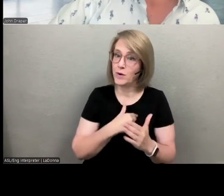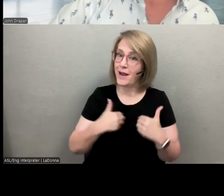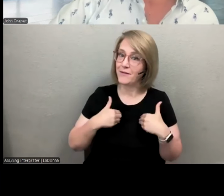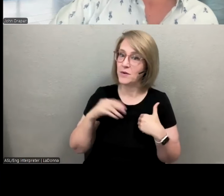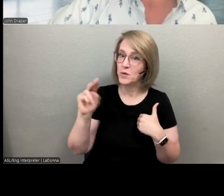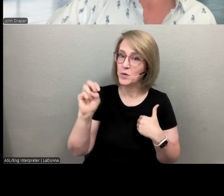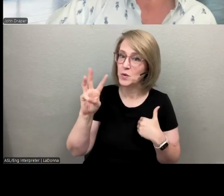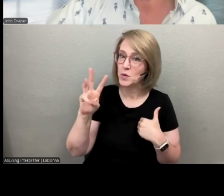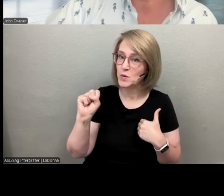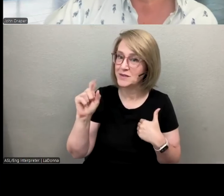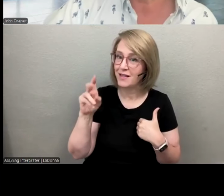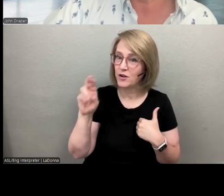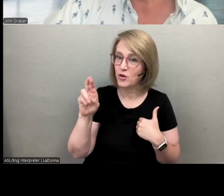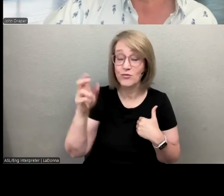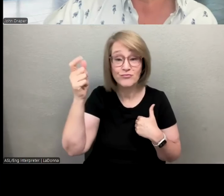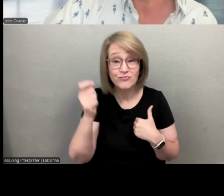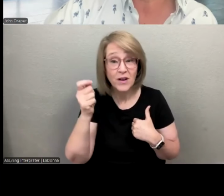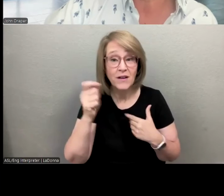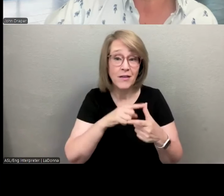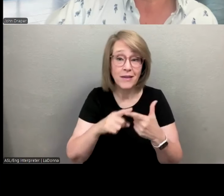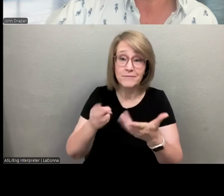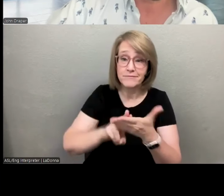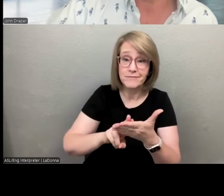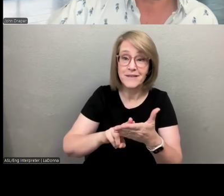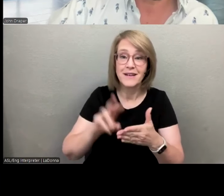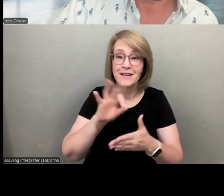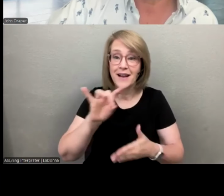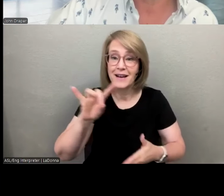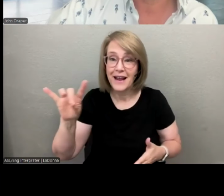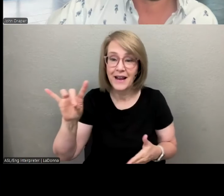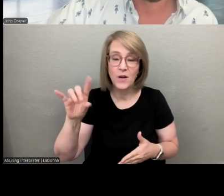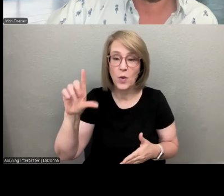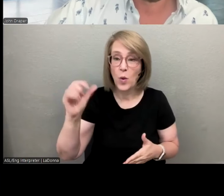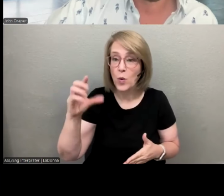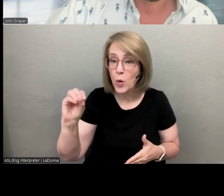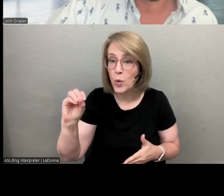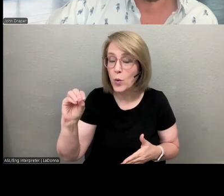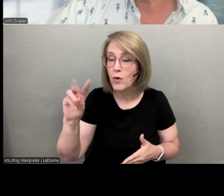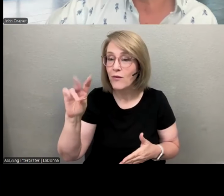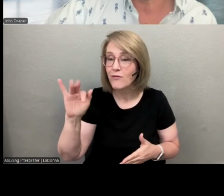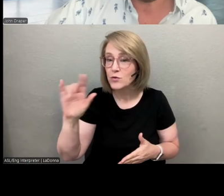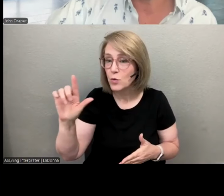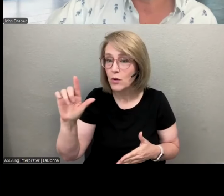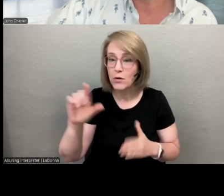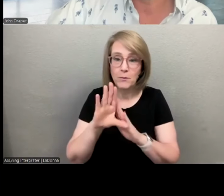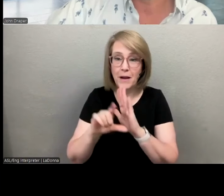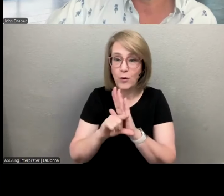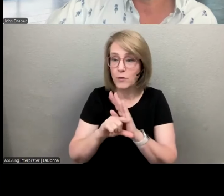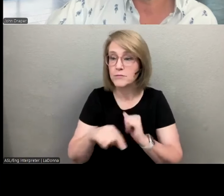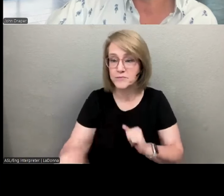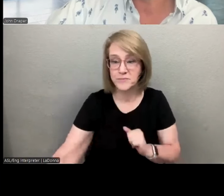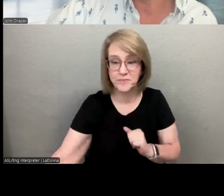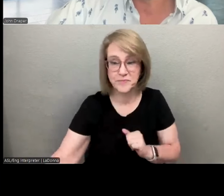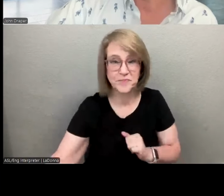and download those fancy new 988 logo virtual backdrops on there. And I hate